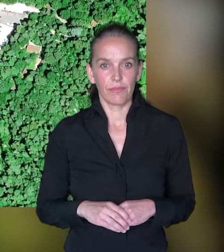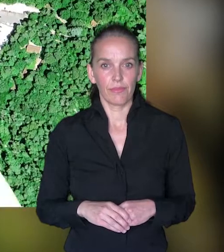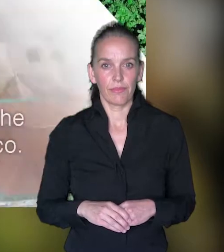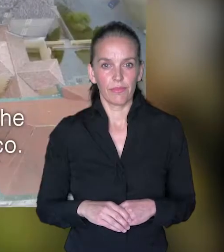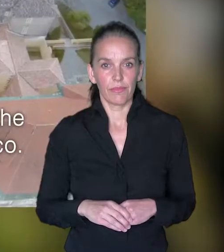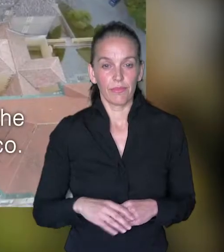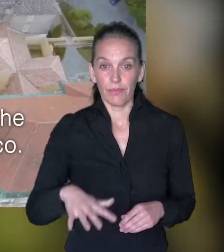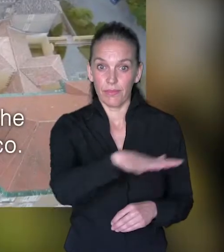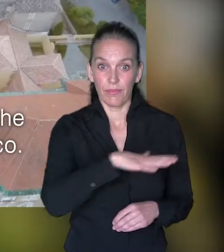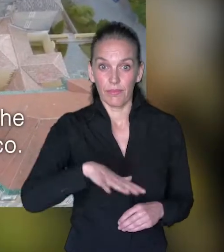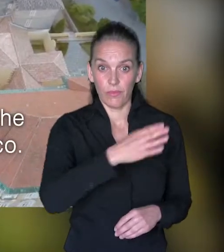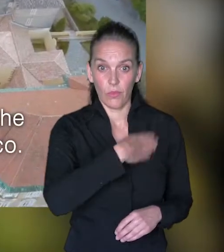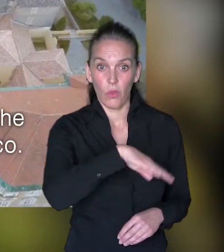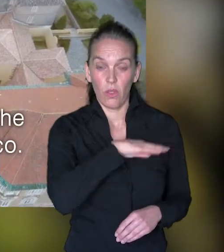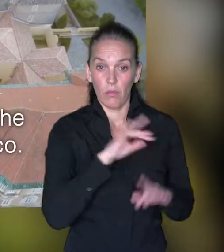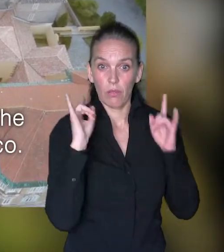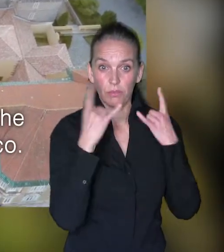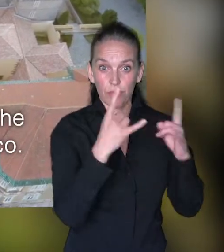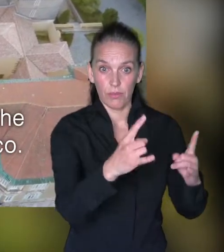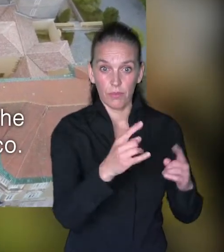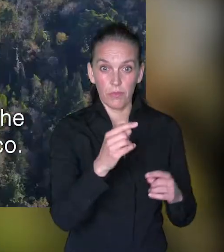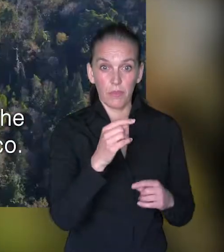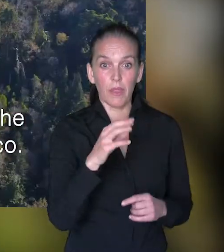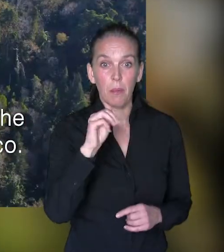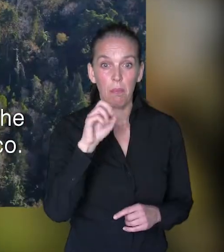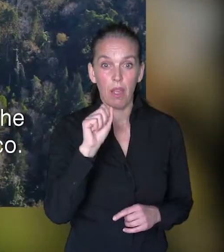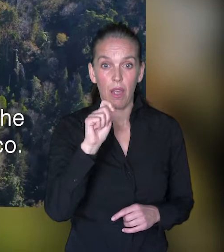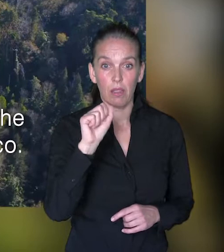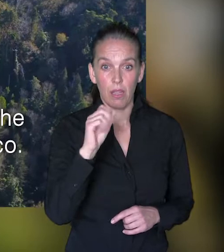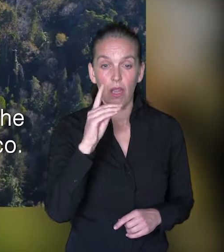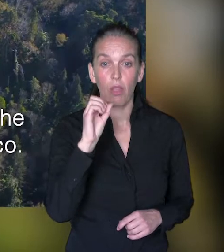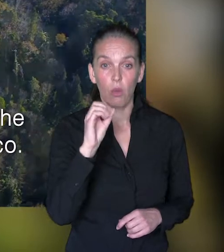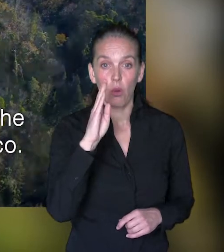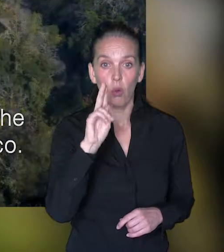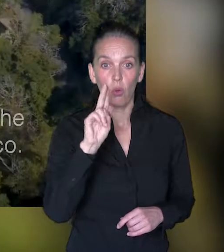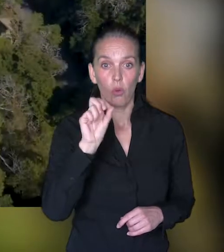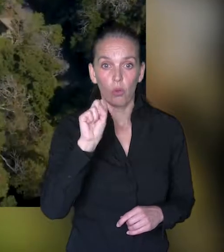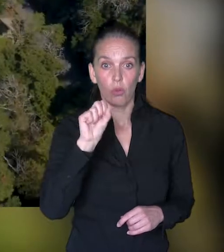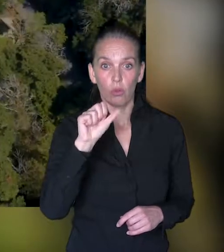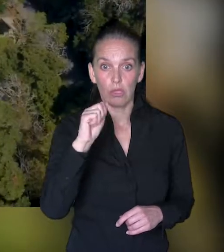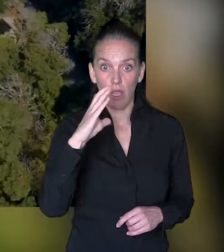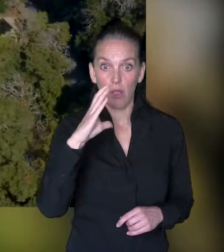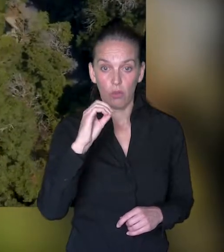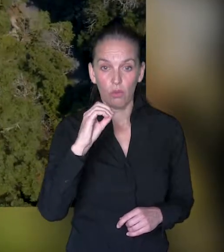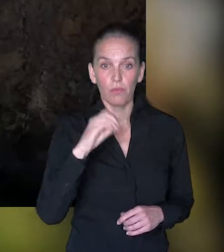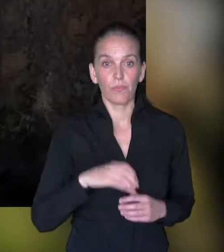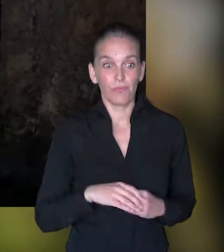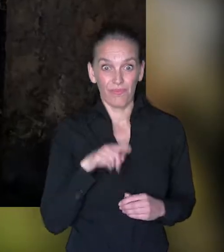In the city of Coimbra, visitors are enchanted by the immensity of the National Park of Mata de Bussaco.